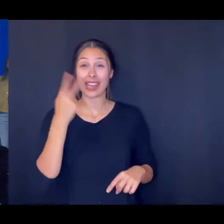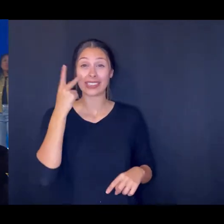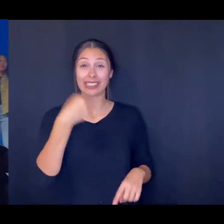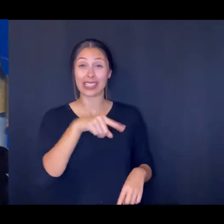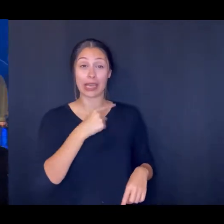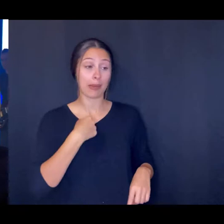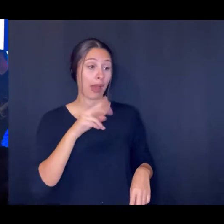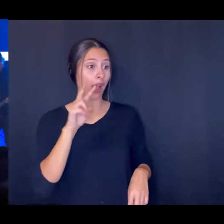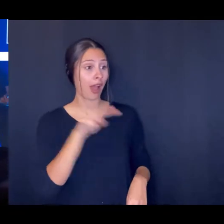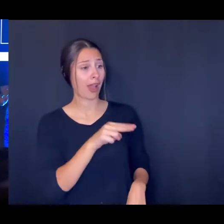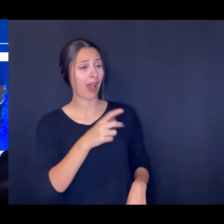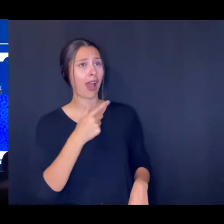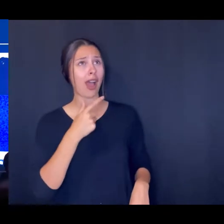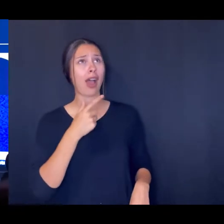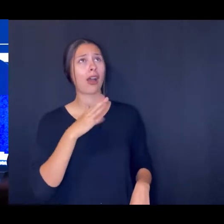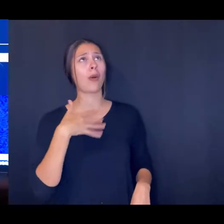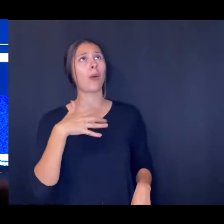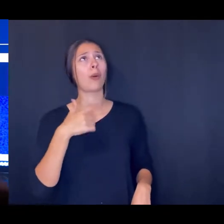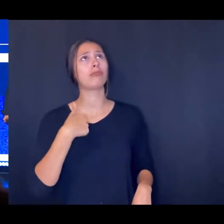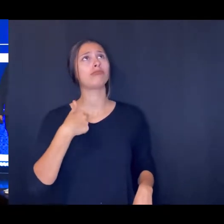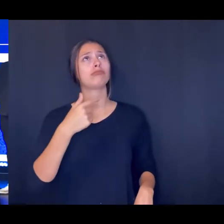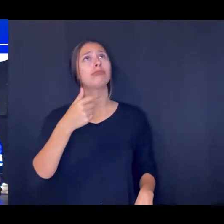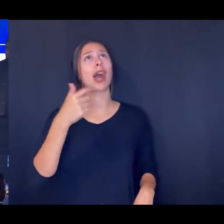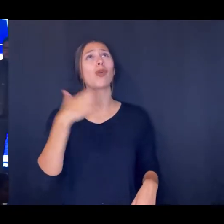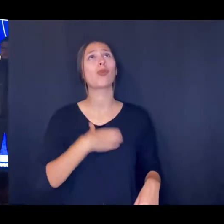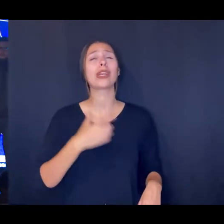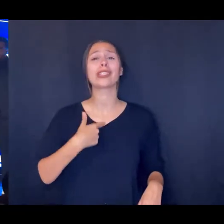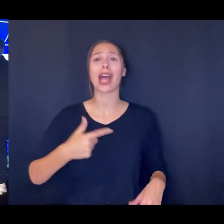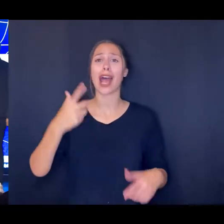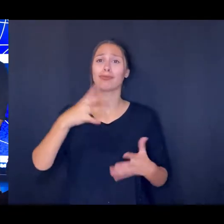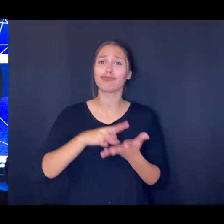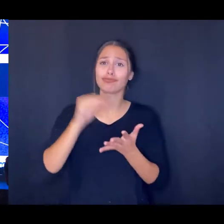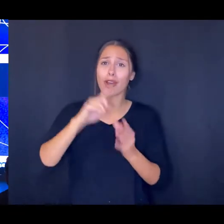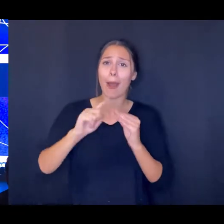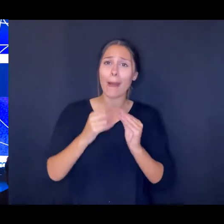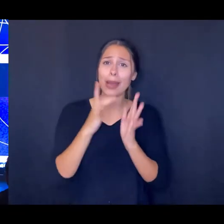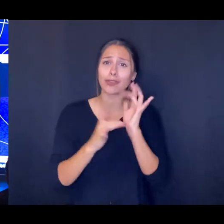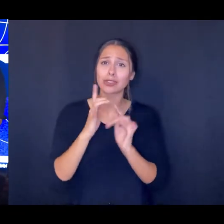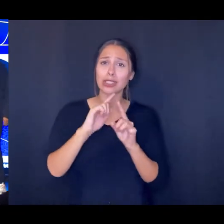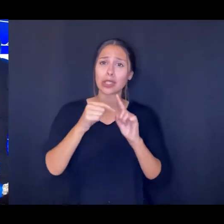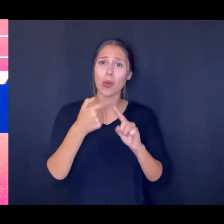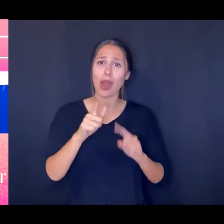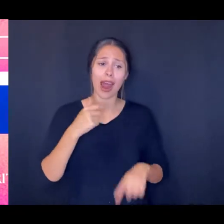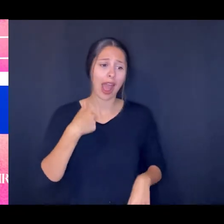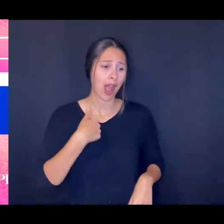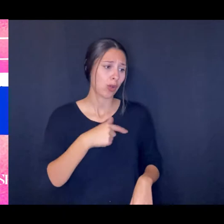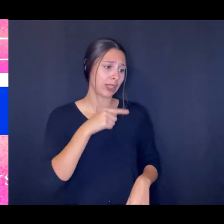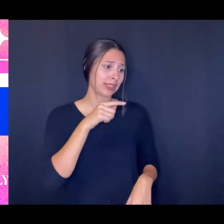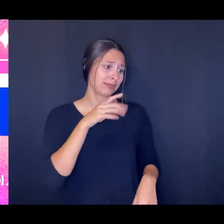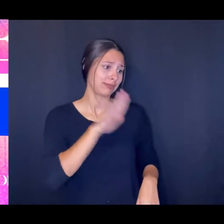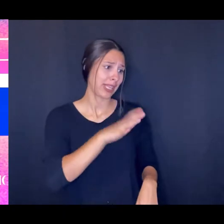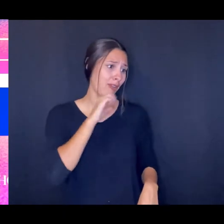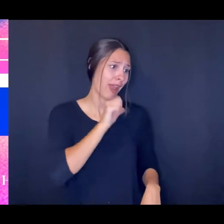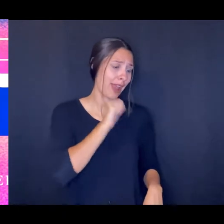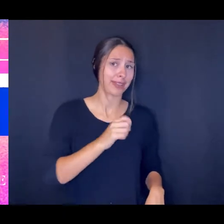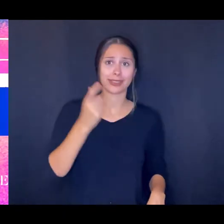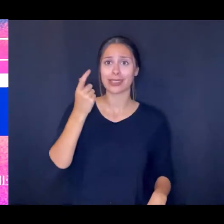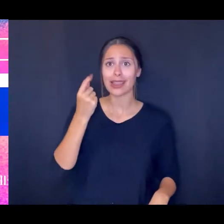Whenever I see the youth, I always look at them and I say, man, I wish I was learning about Jesus when I